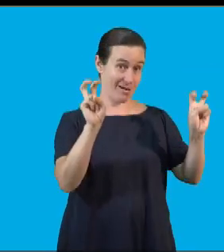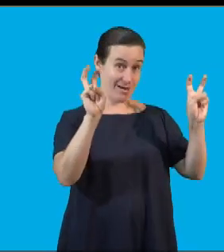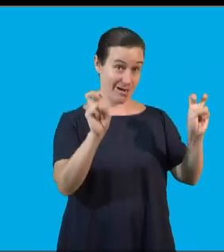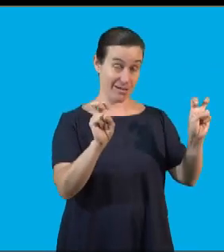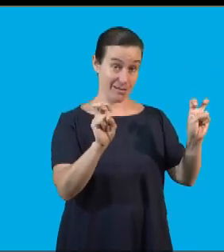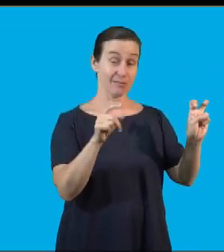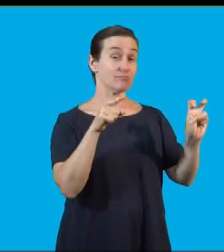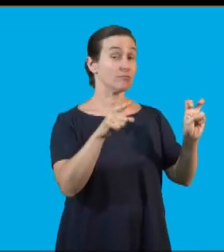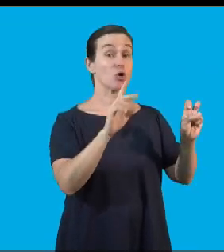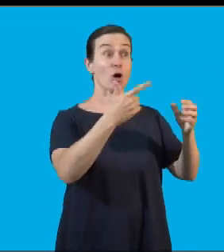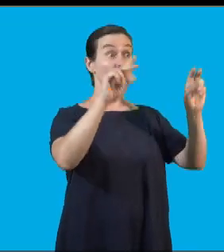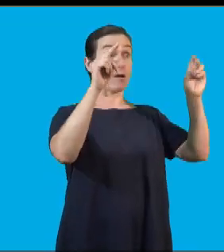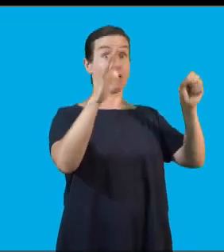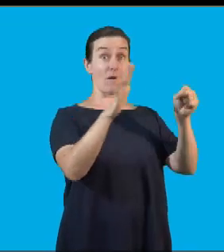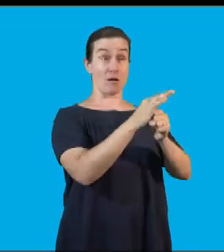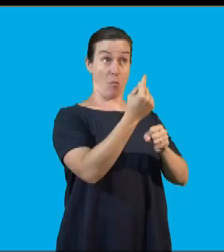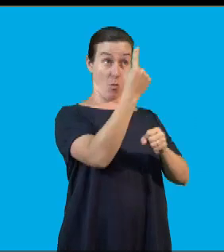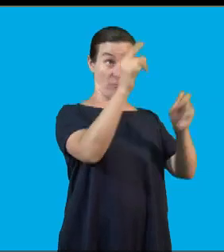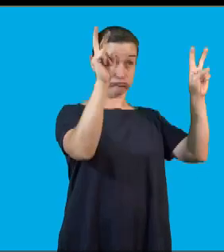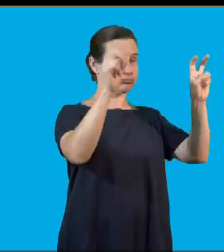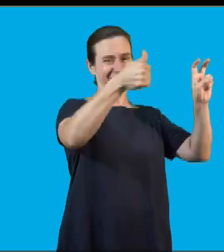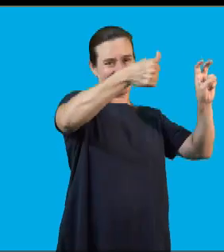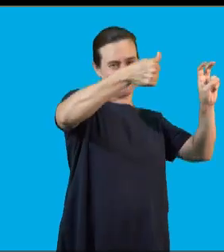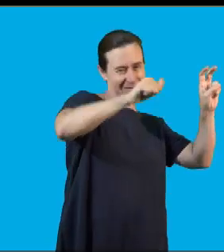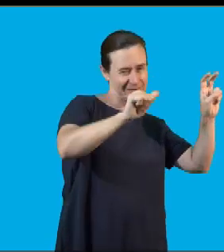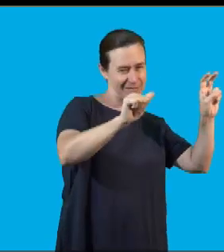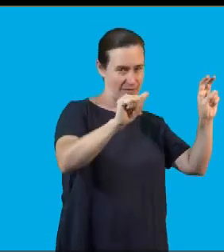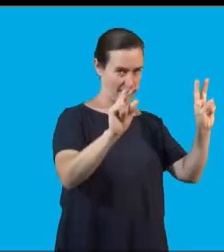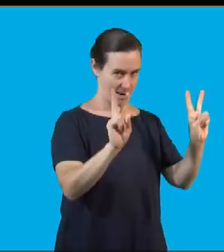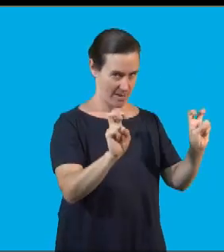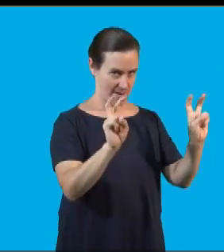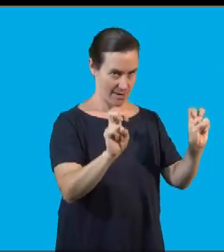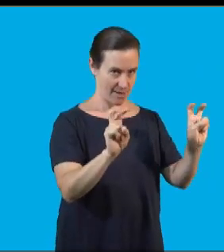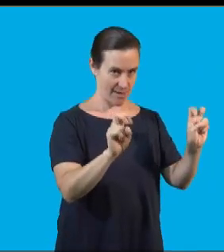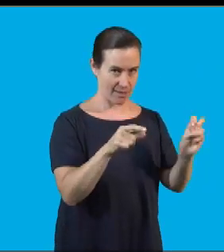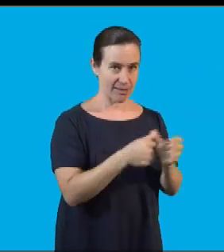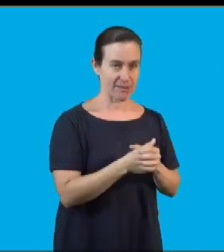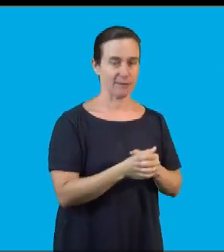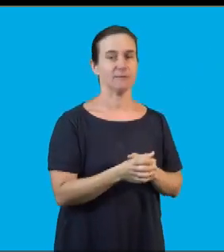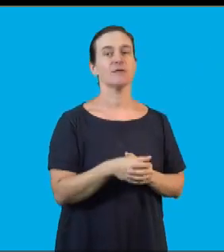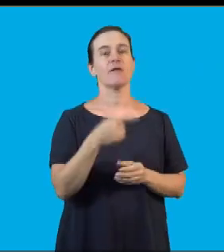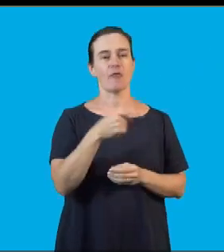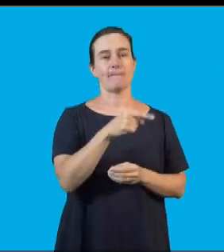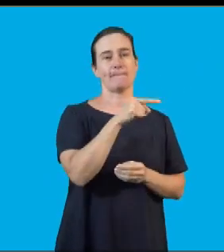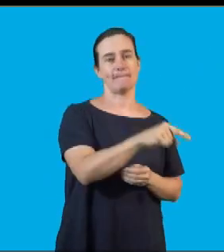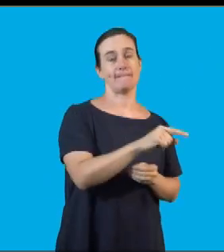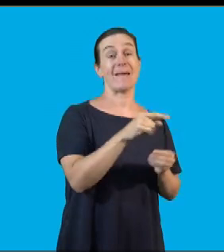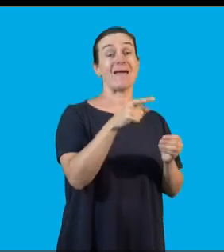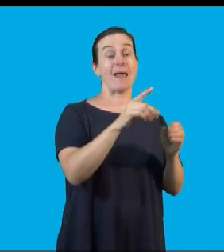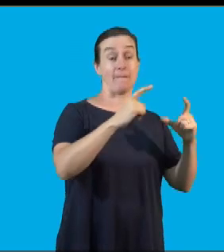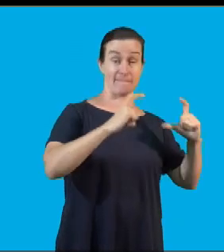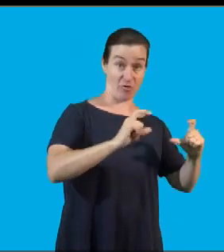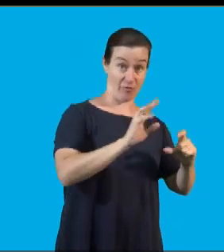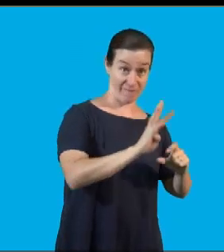the subheading, only the subheading, and paragraph 4 of text